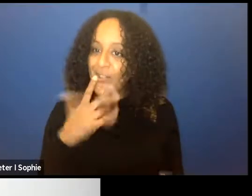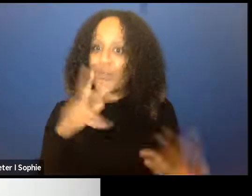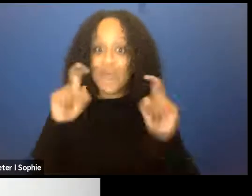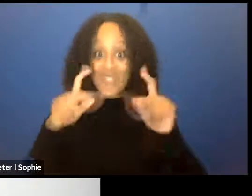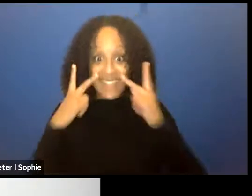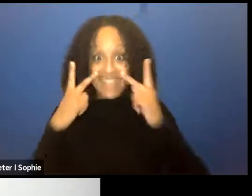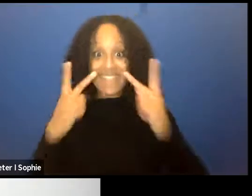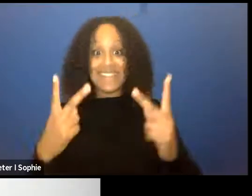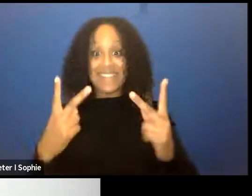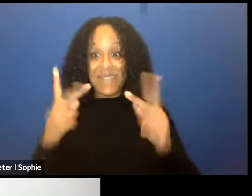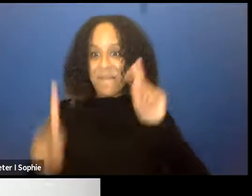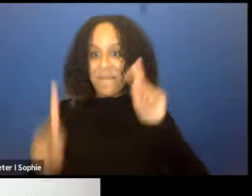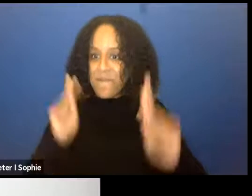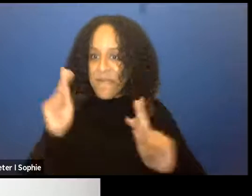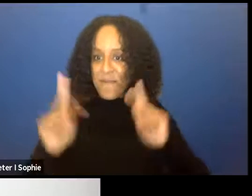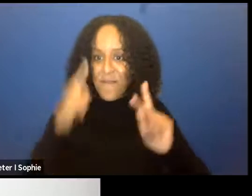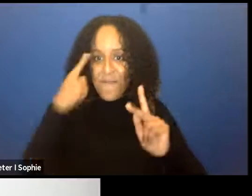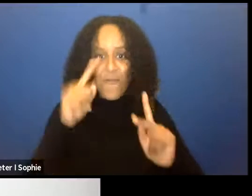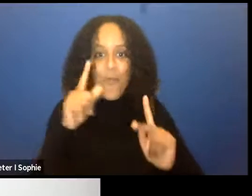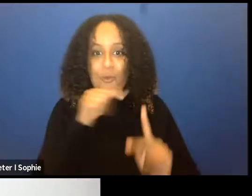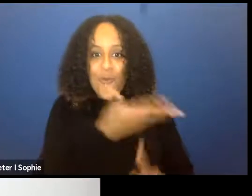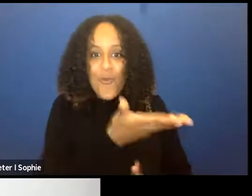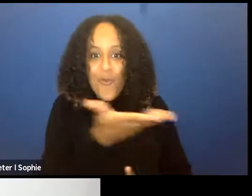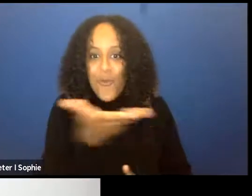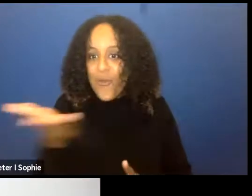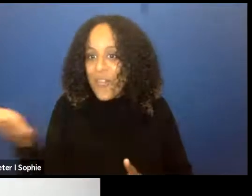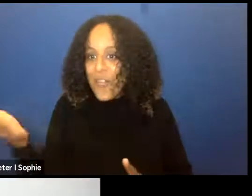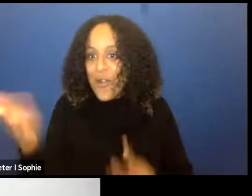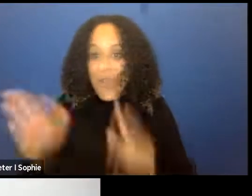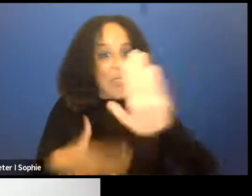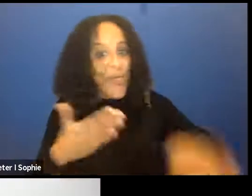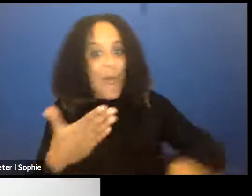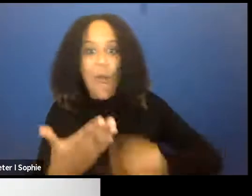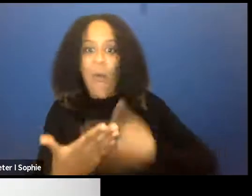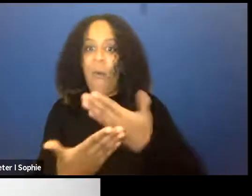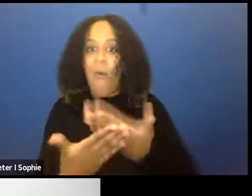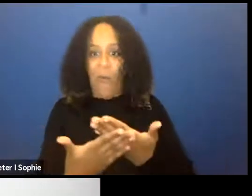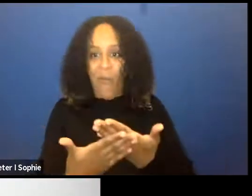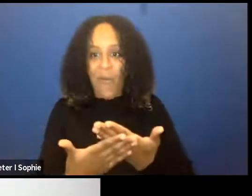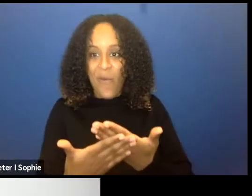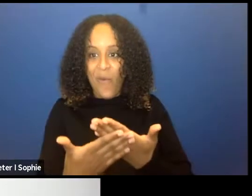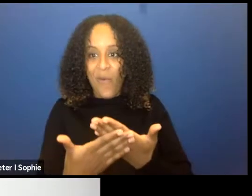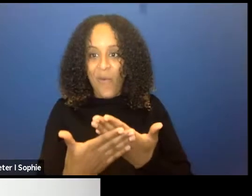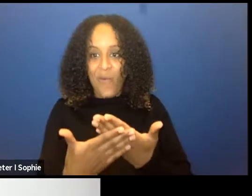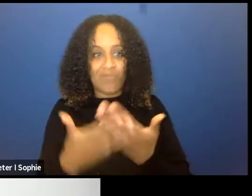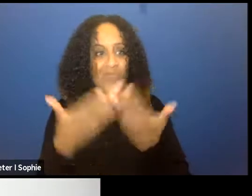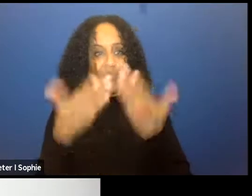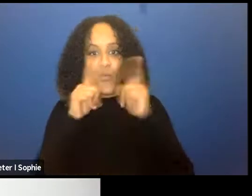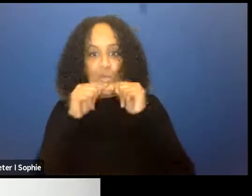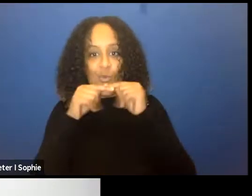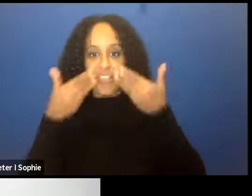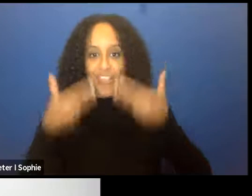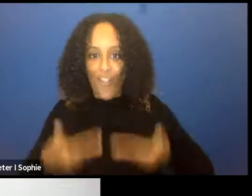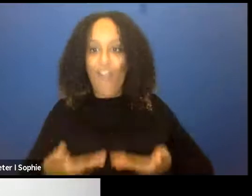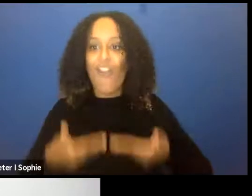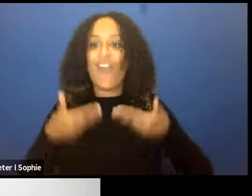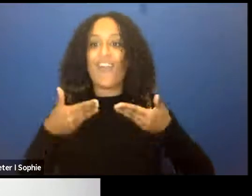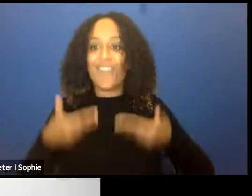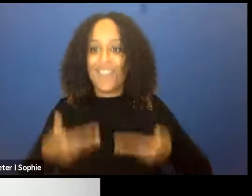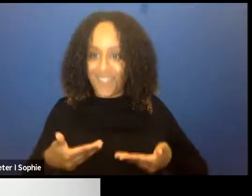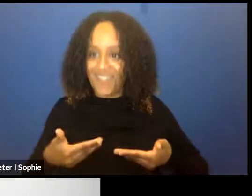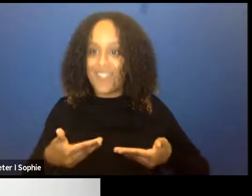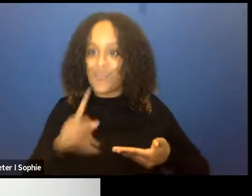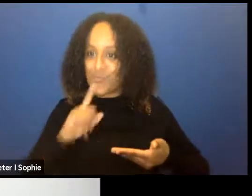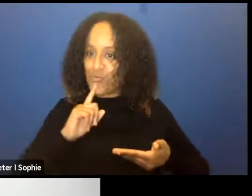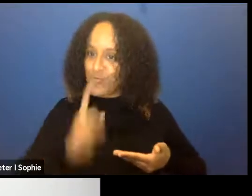see people for who they are, the wholeness of who they are, in order